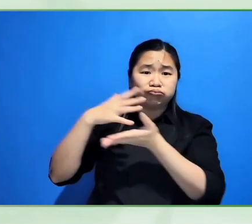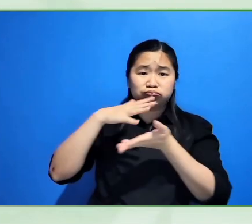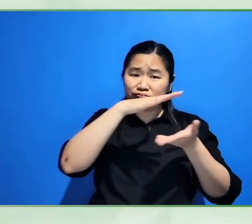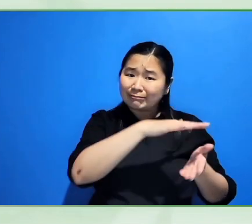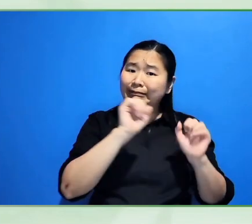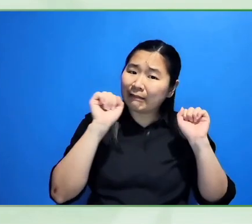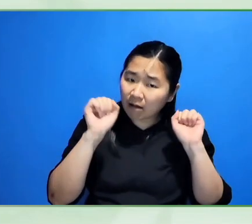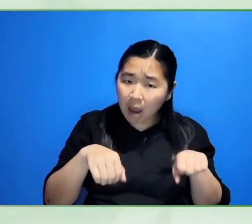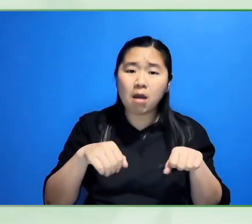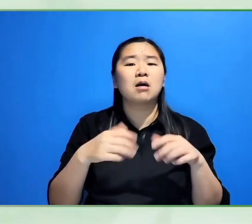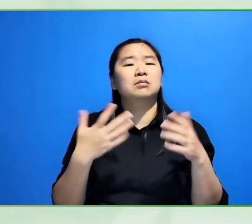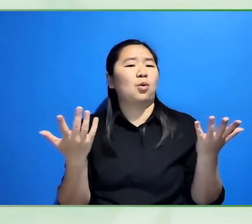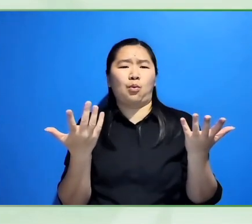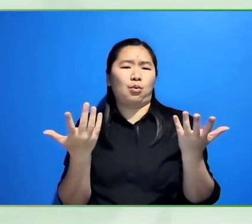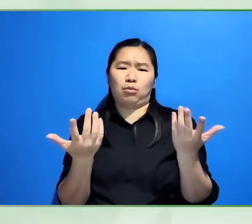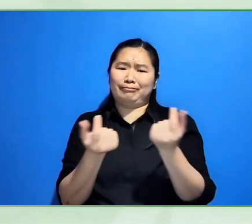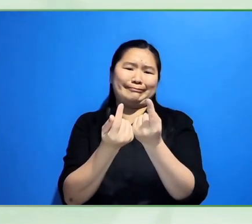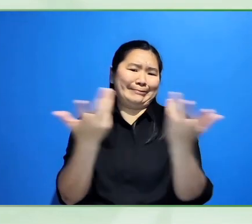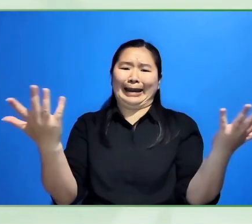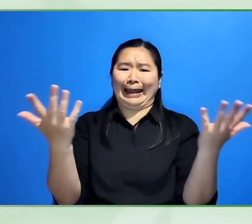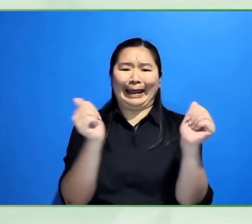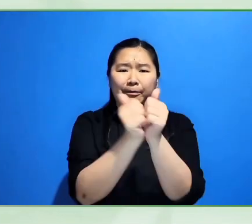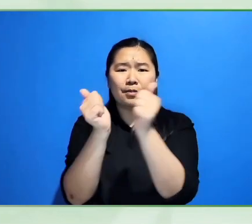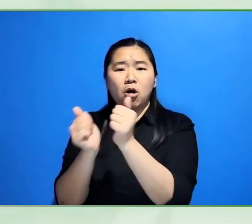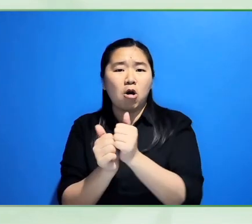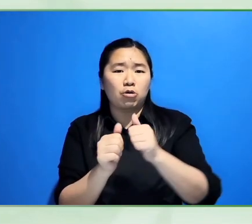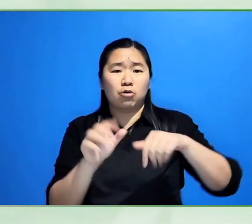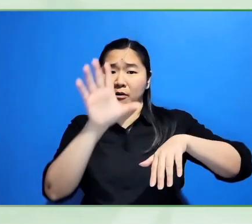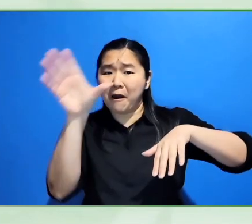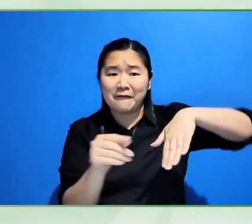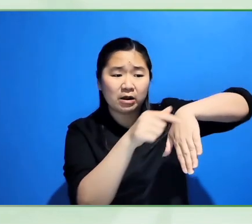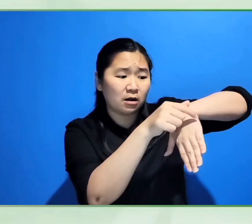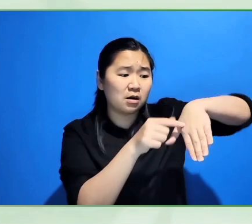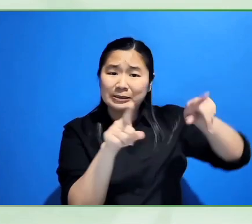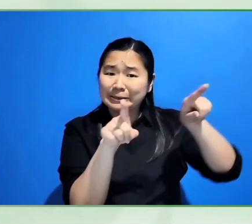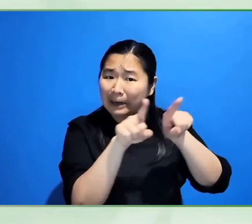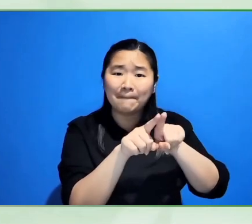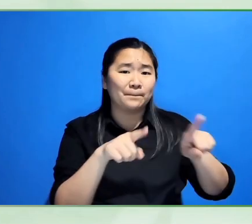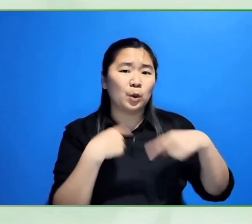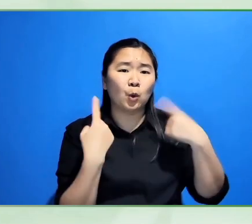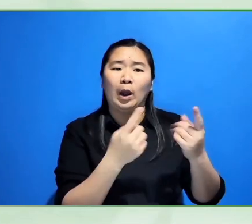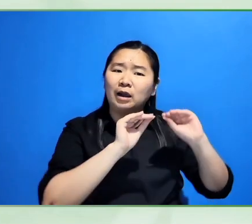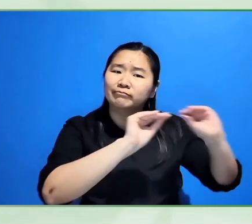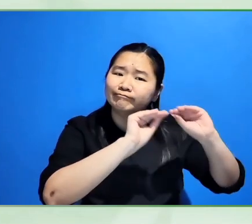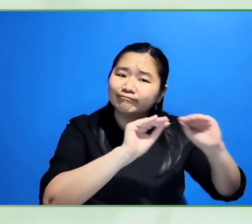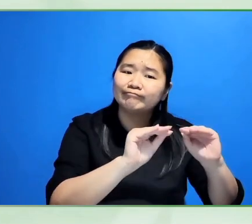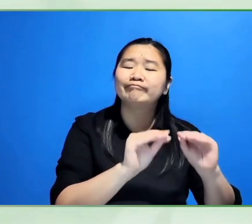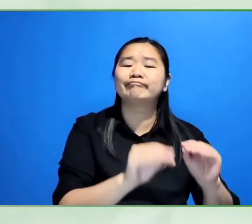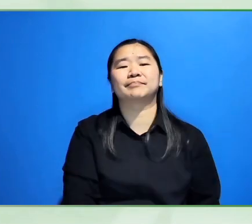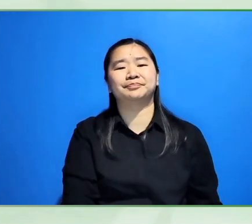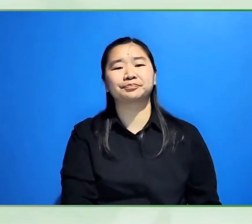is becoming the standard. There are still many places that are using the ICRC technology and the Jaipur foot.